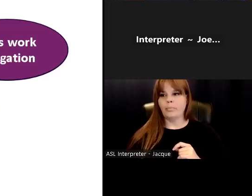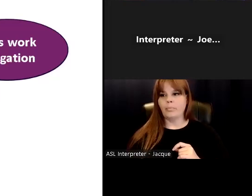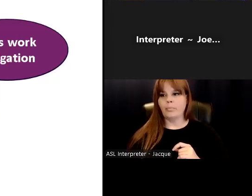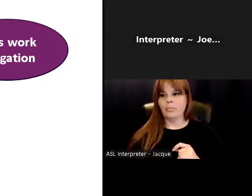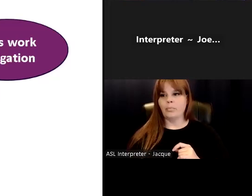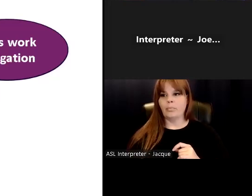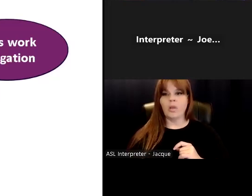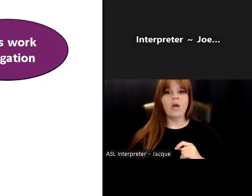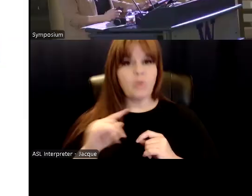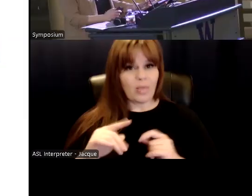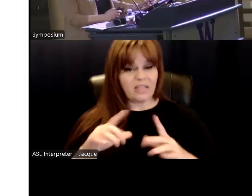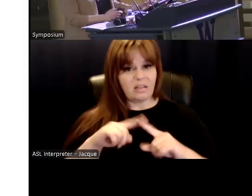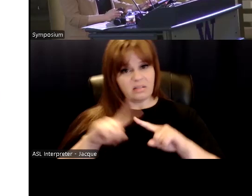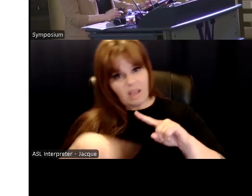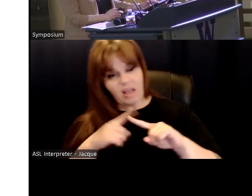feeling stuck.